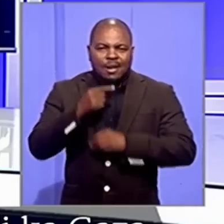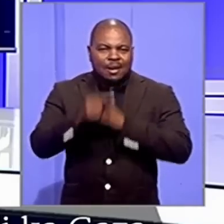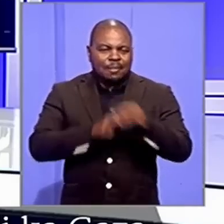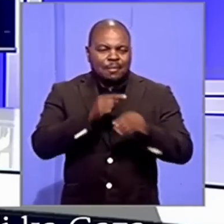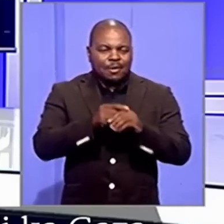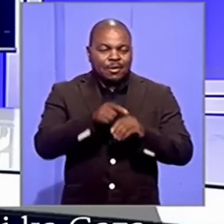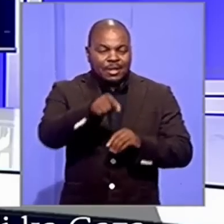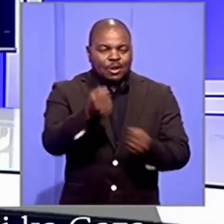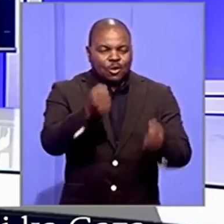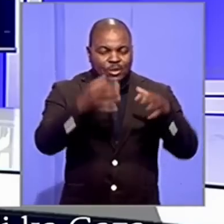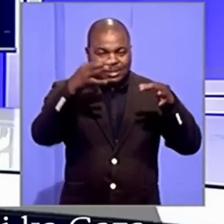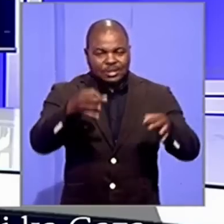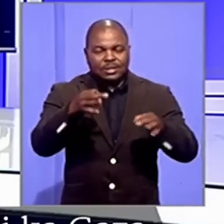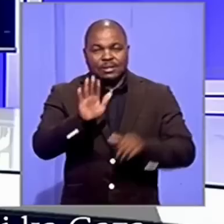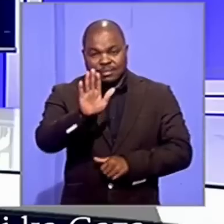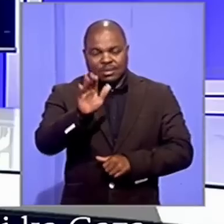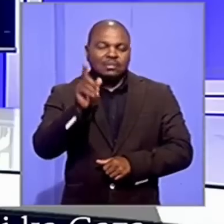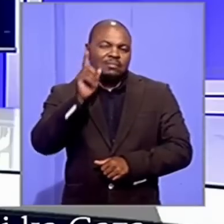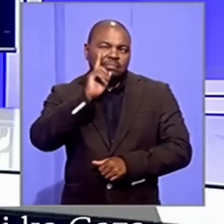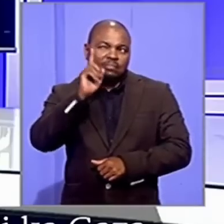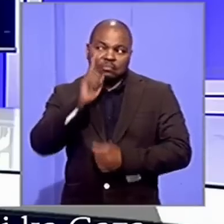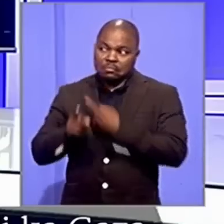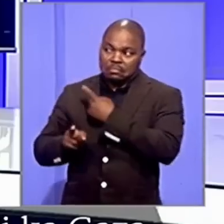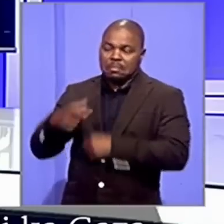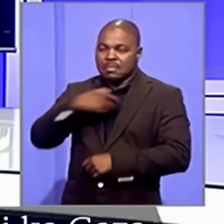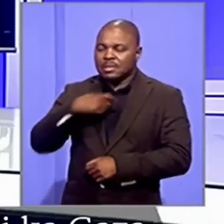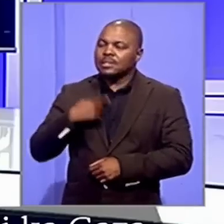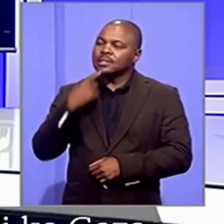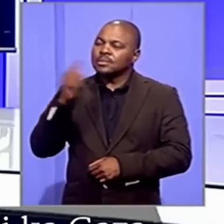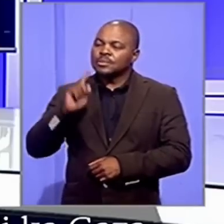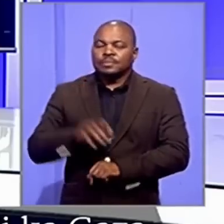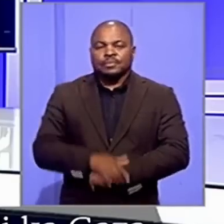ga kahlolo ye a re thieletse seo a se boletšego.